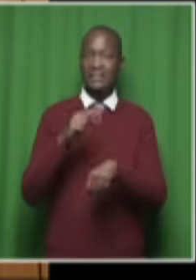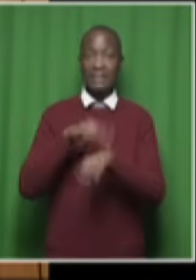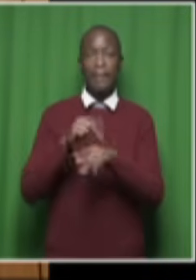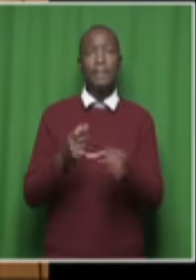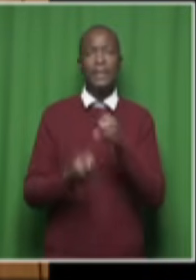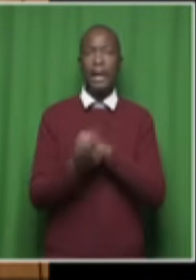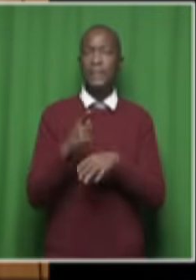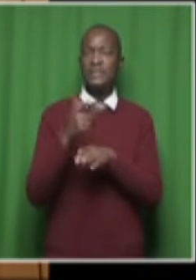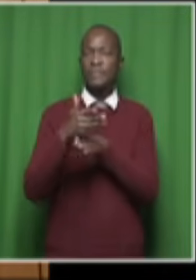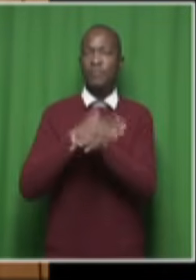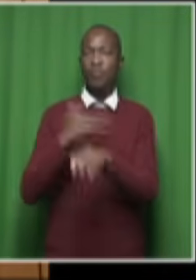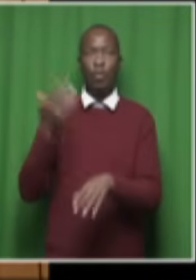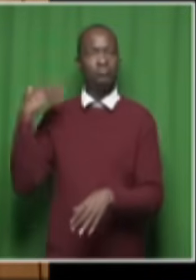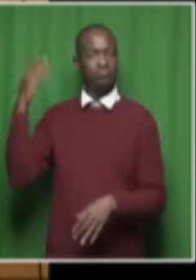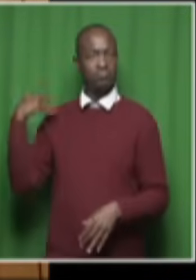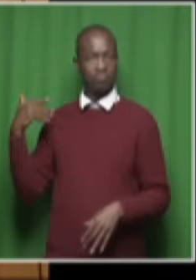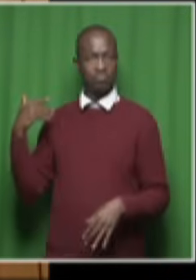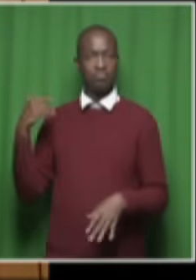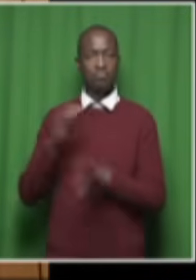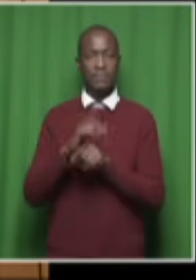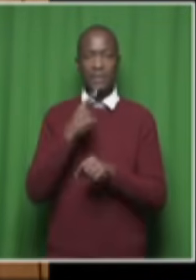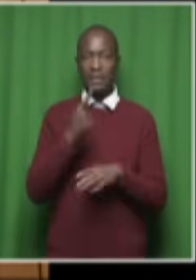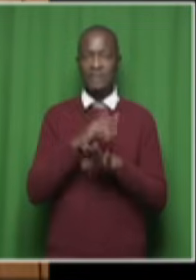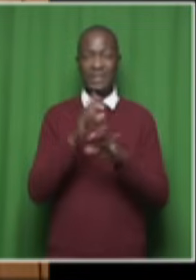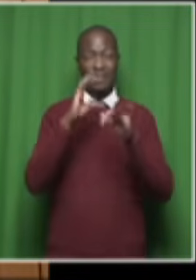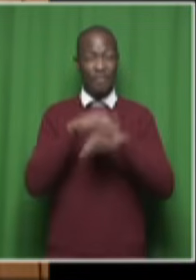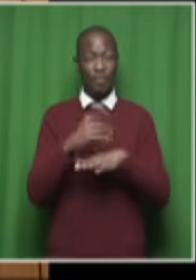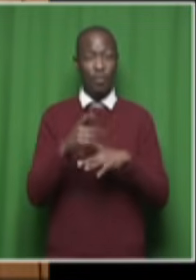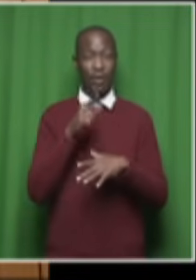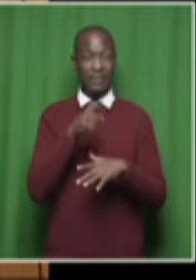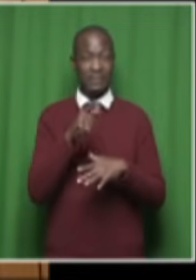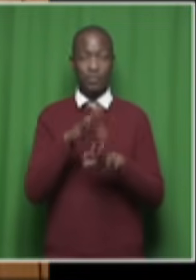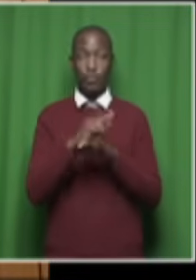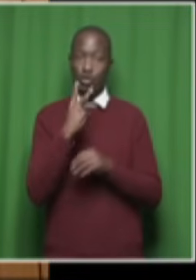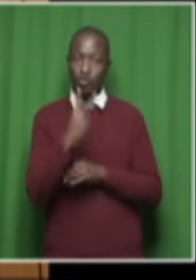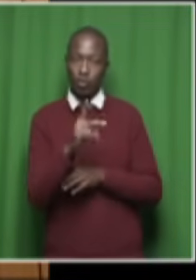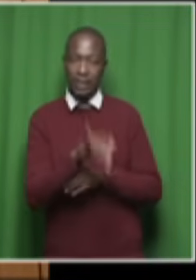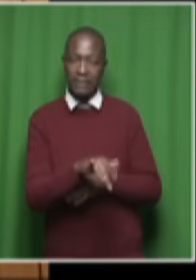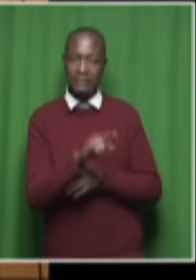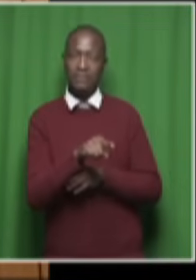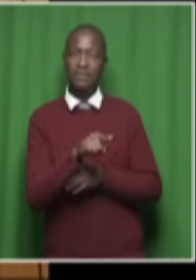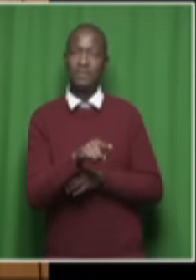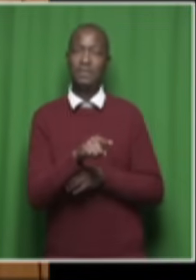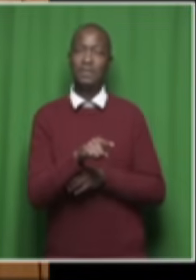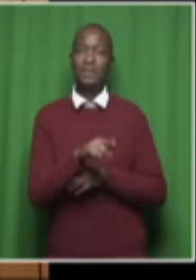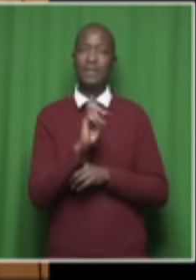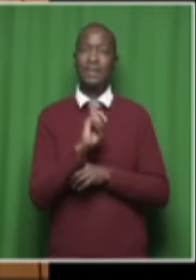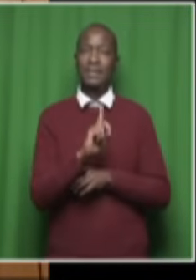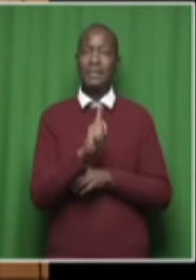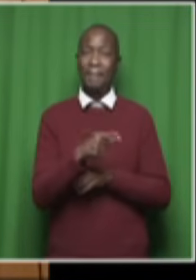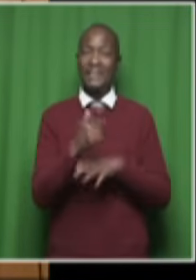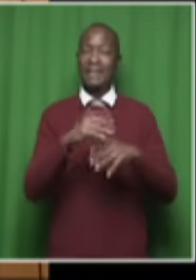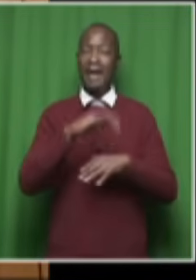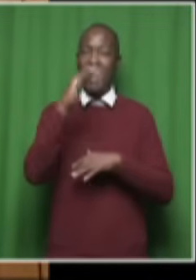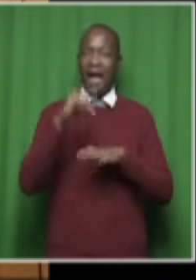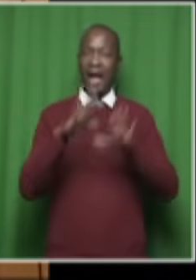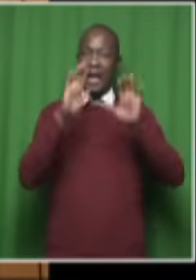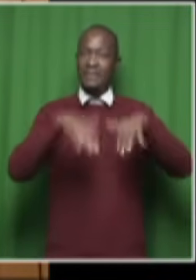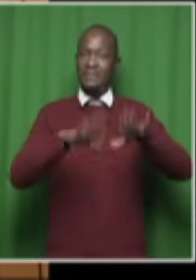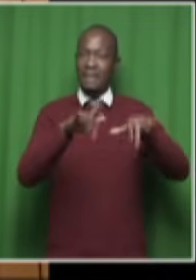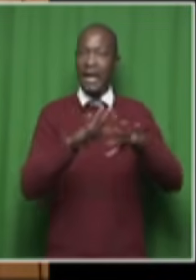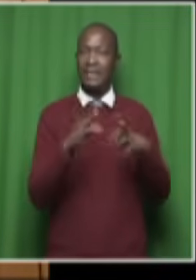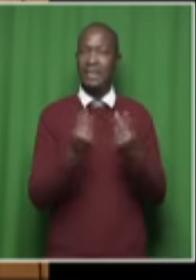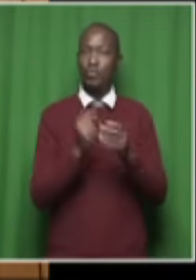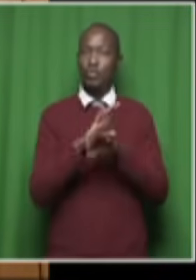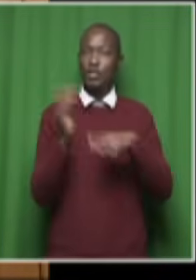past. As I said, the forecast models were spot on by saying that there should be a high tide going with a